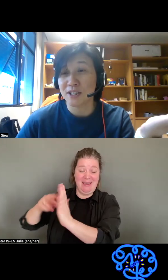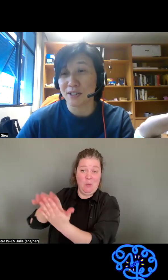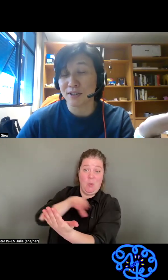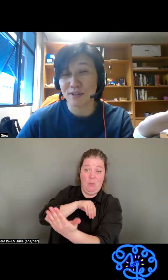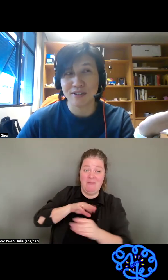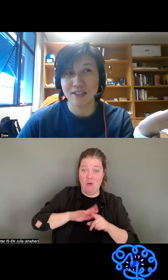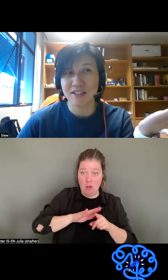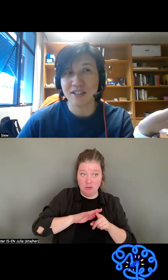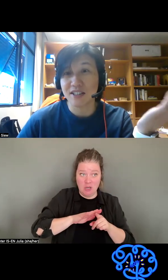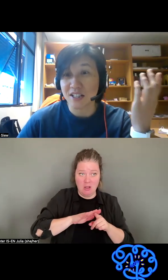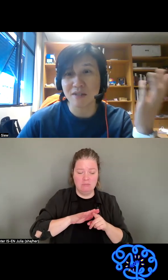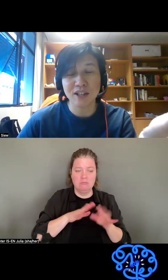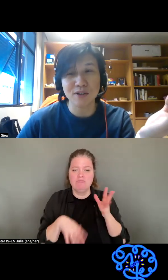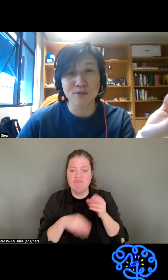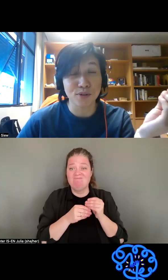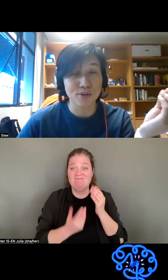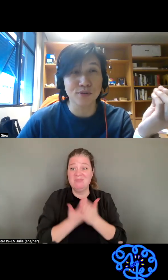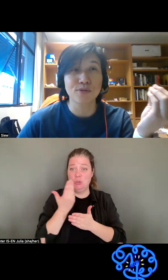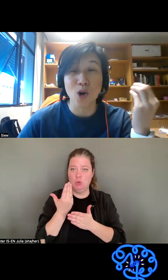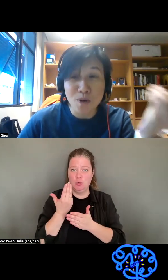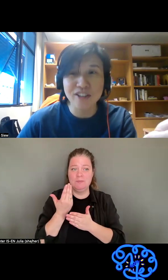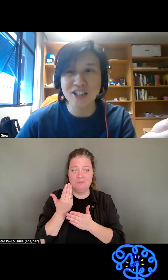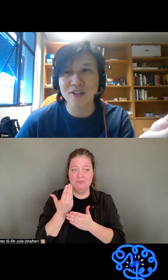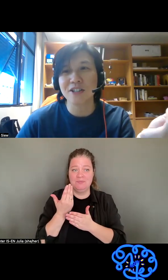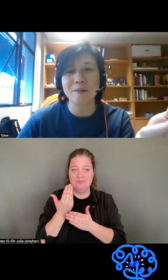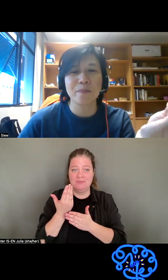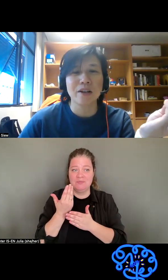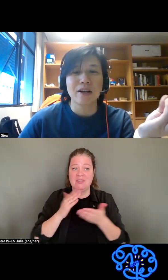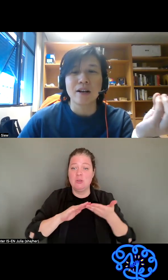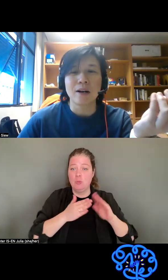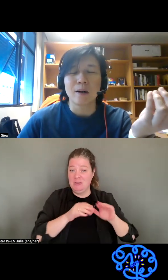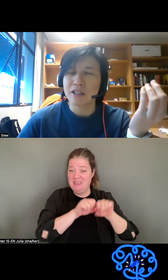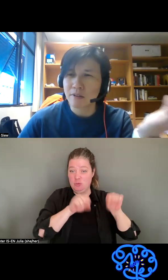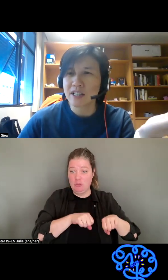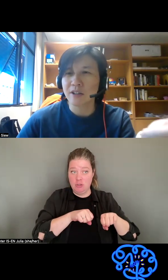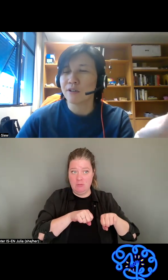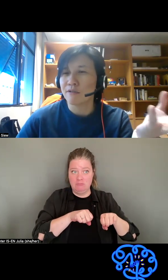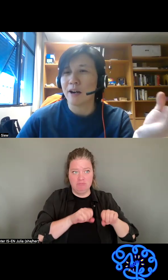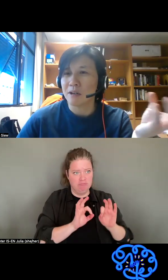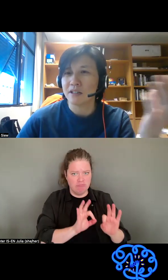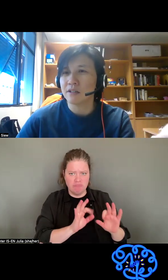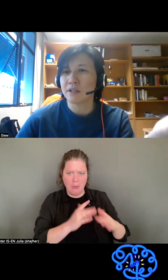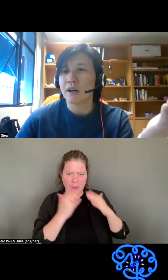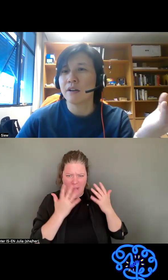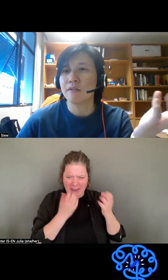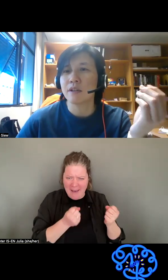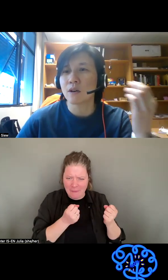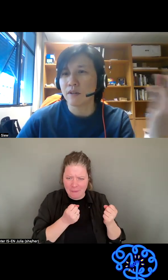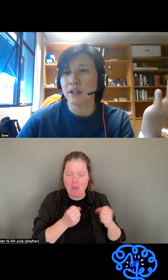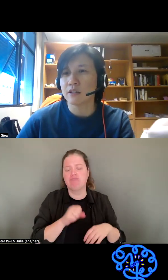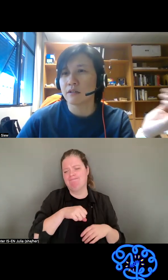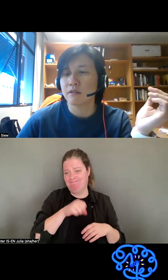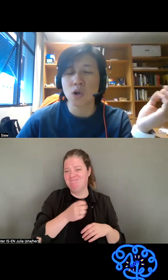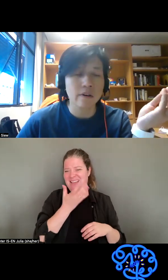included is the sensitivity to community structure. It's a very subtle effect, but it still survived all